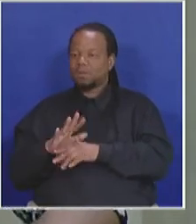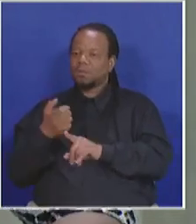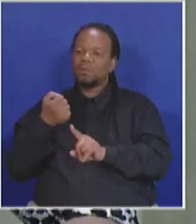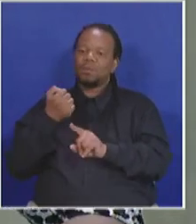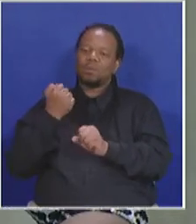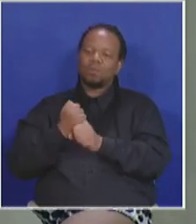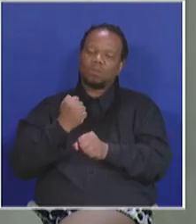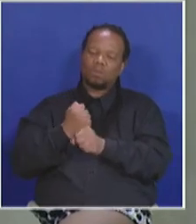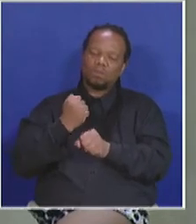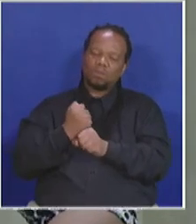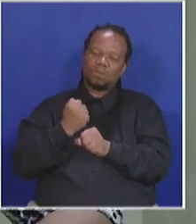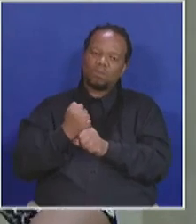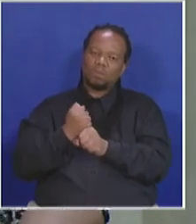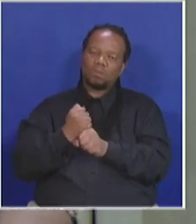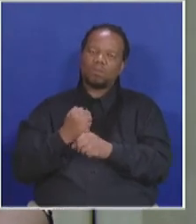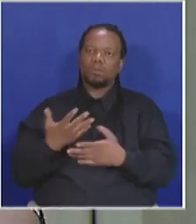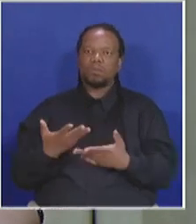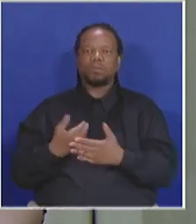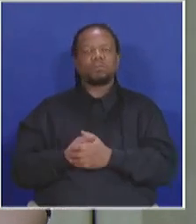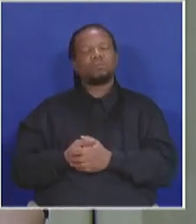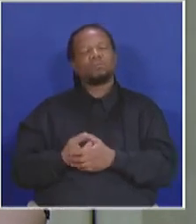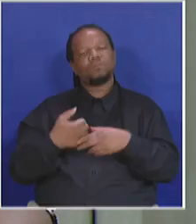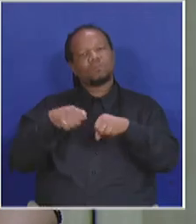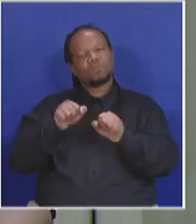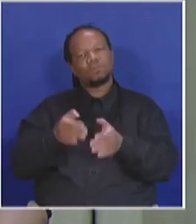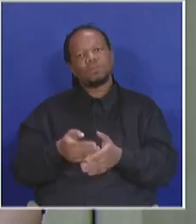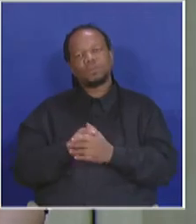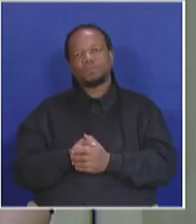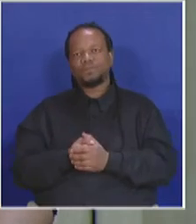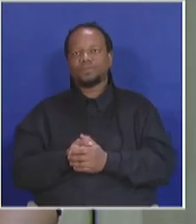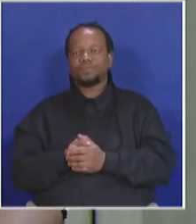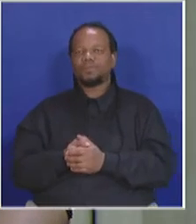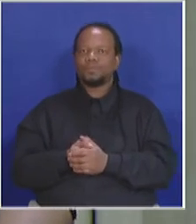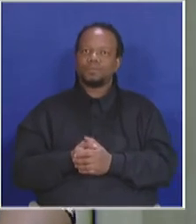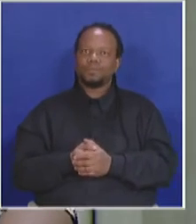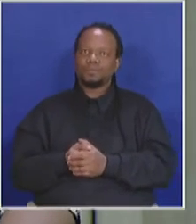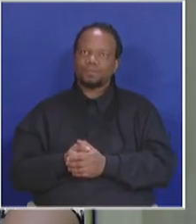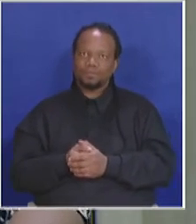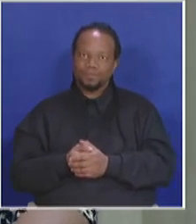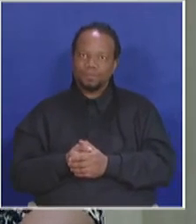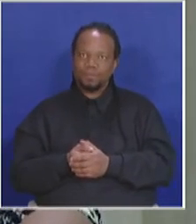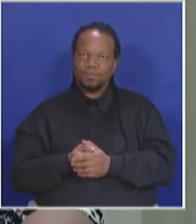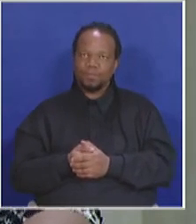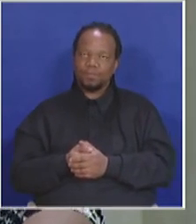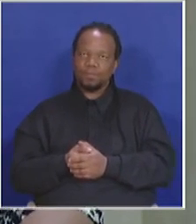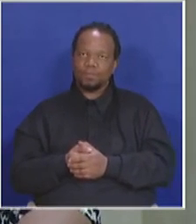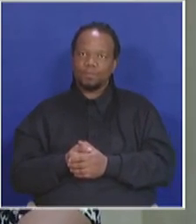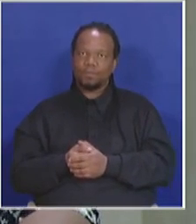we're moving South Africa forward. Chairperson, it has been a tragedy